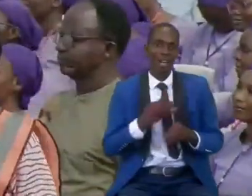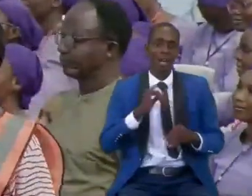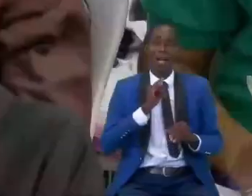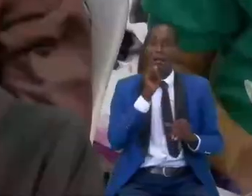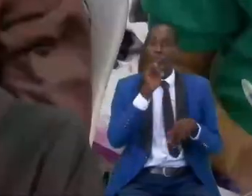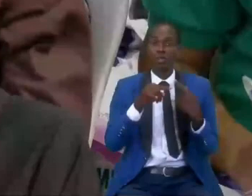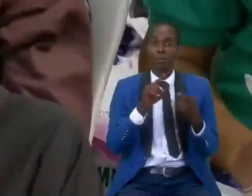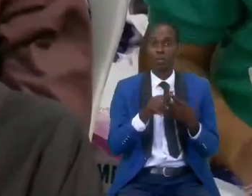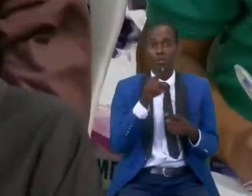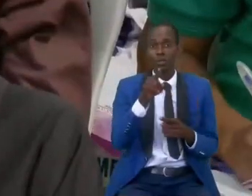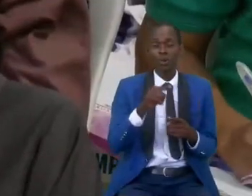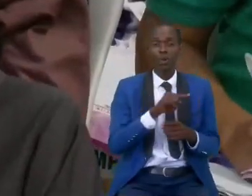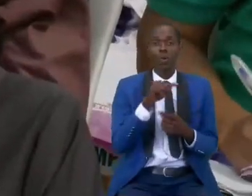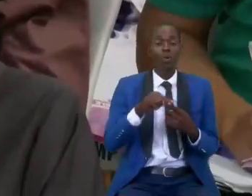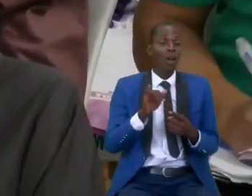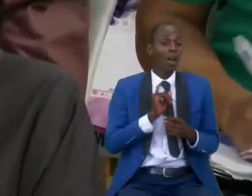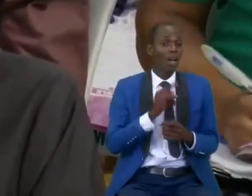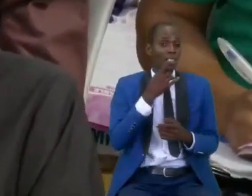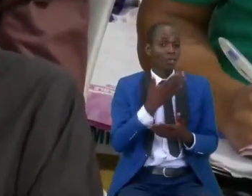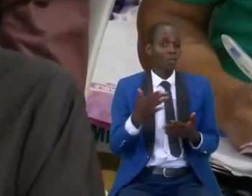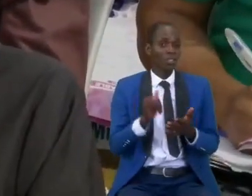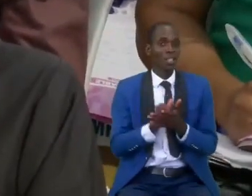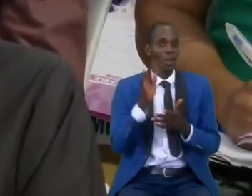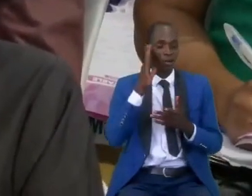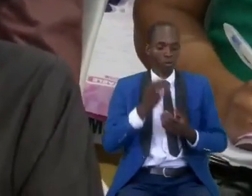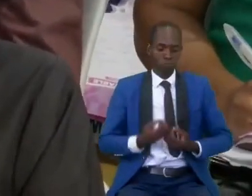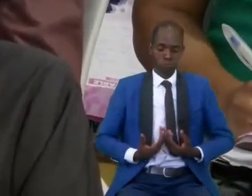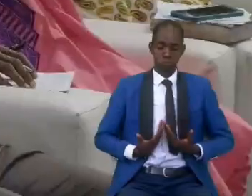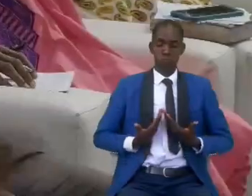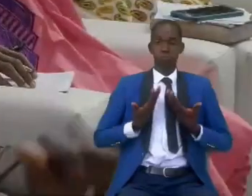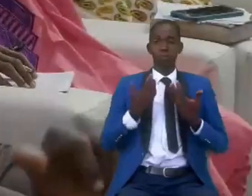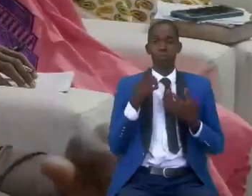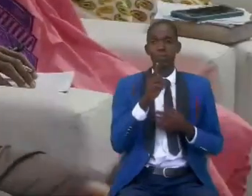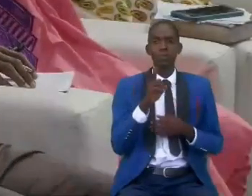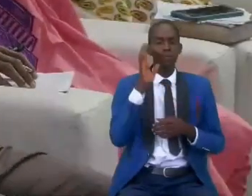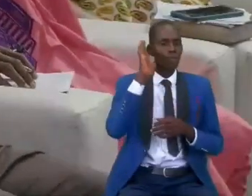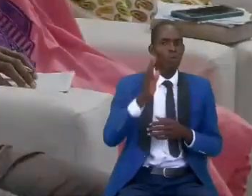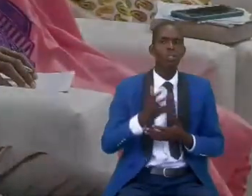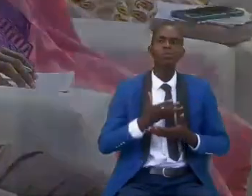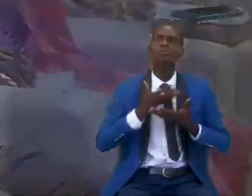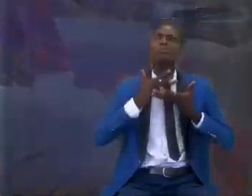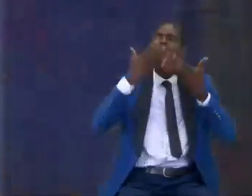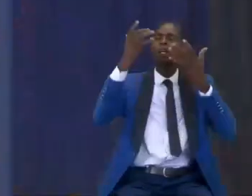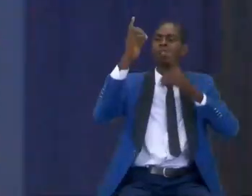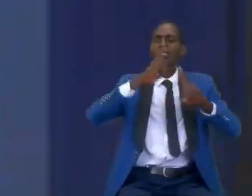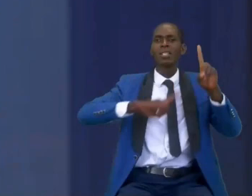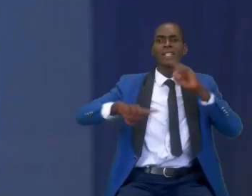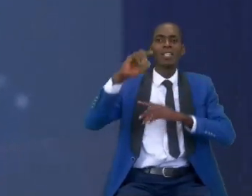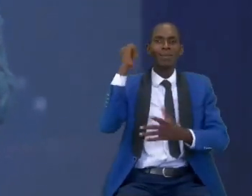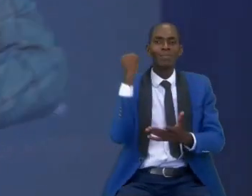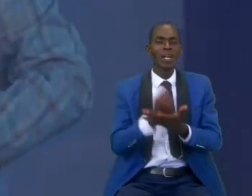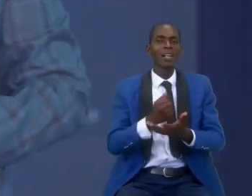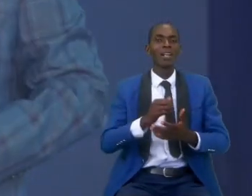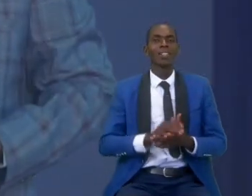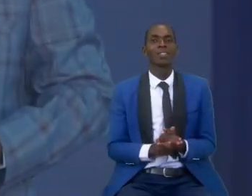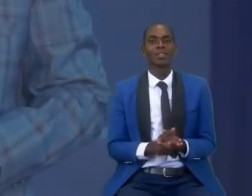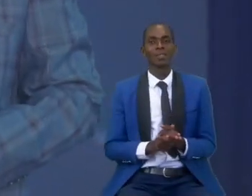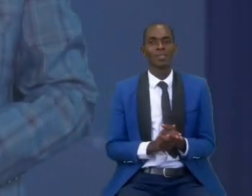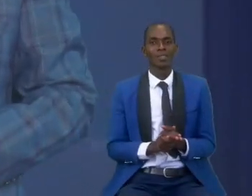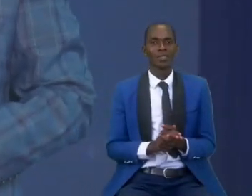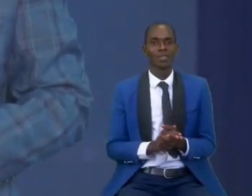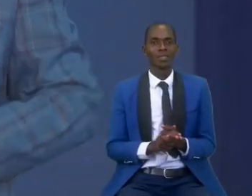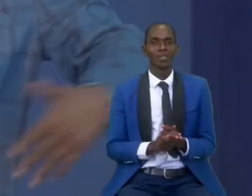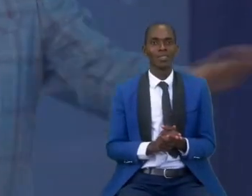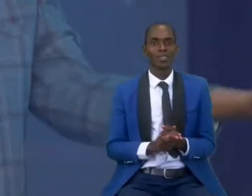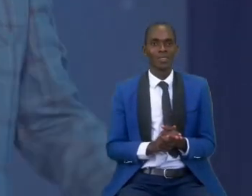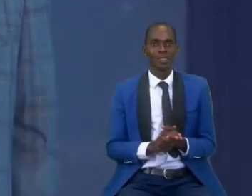sky, you shout, amen. Yeah. Now, he knows that even though it's not